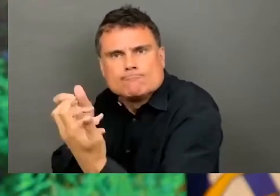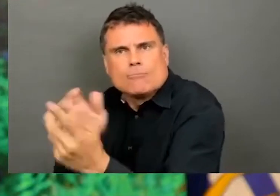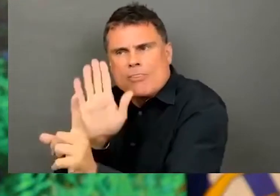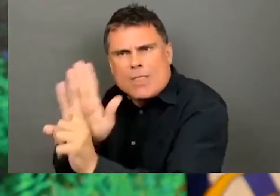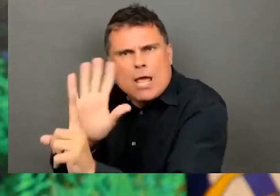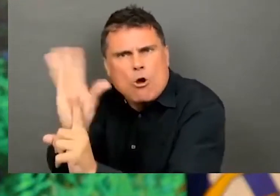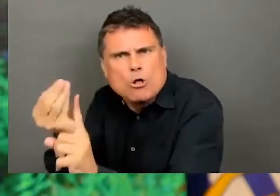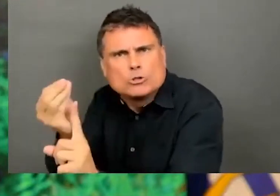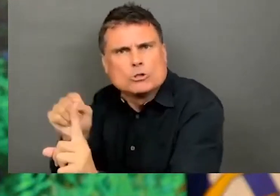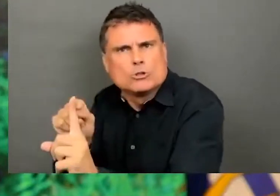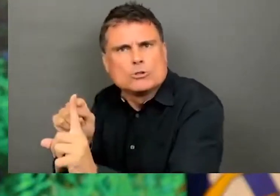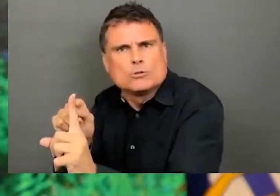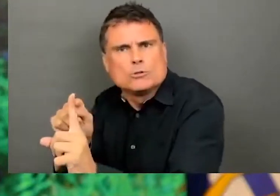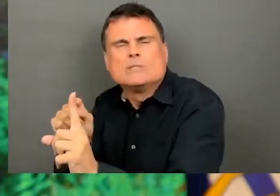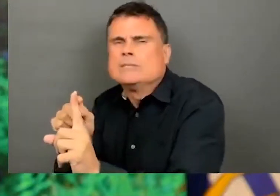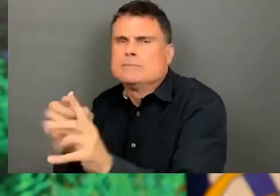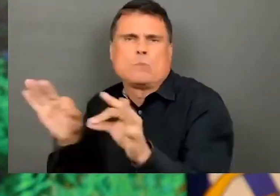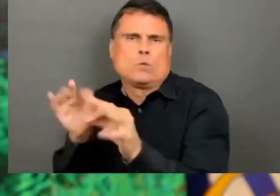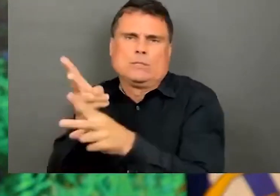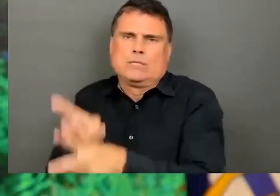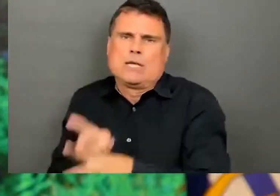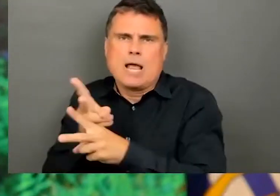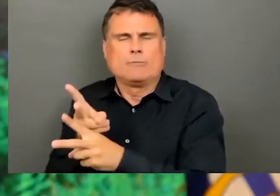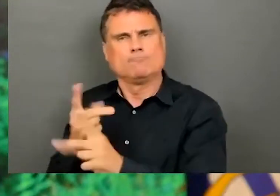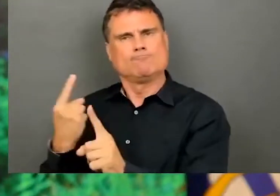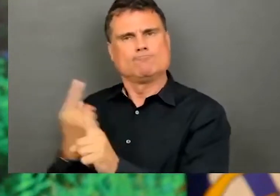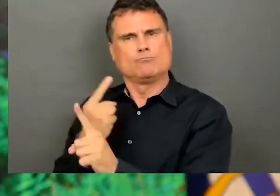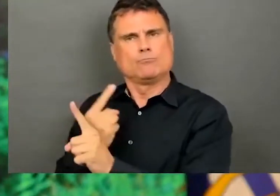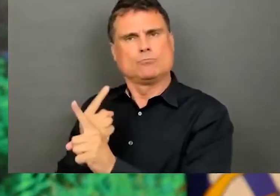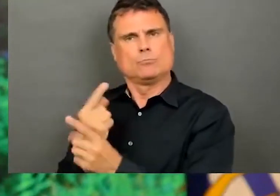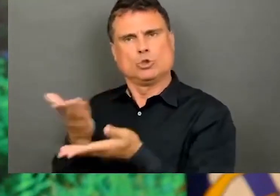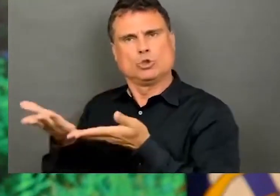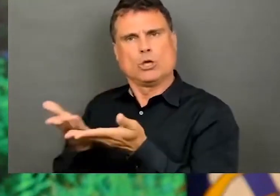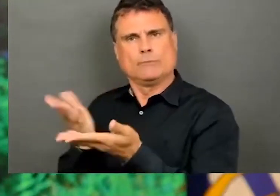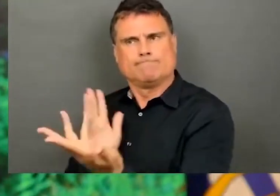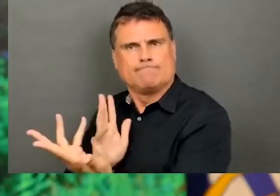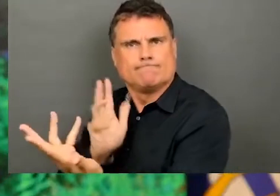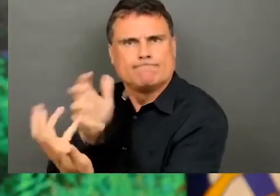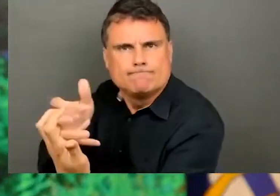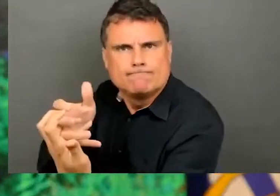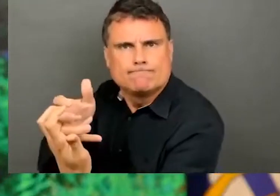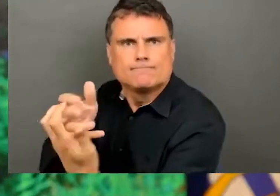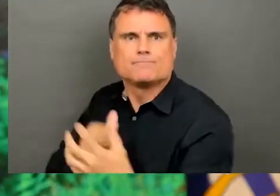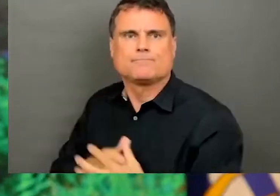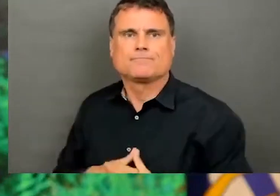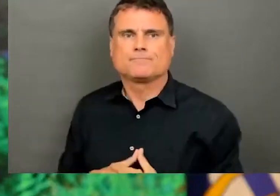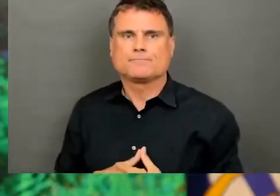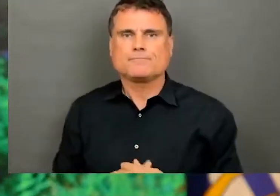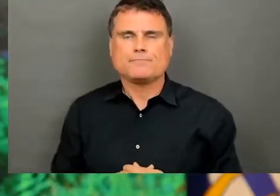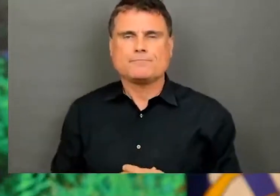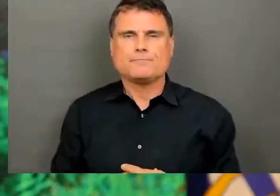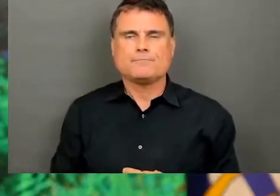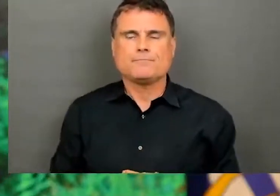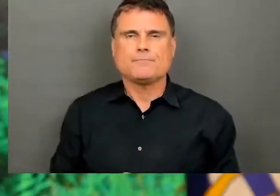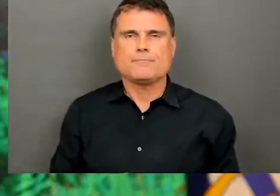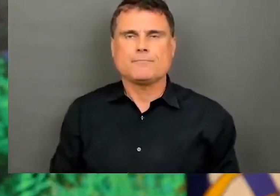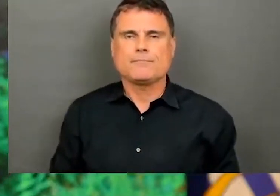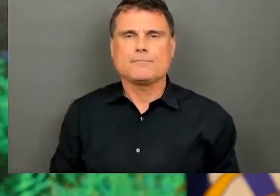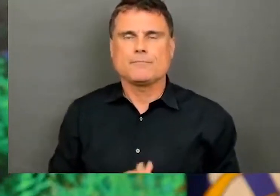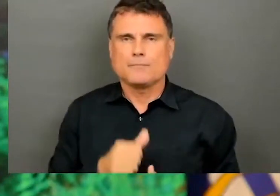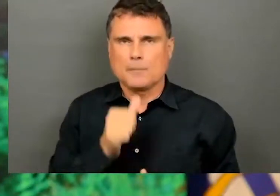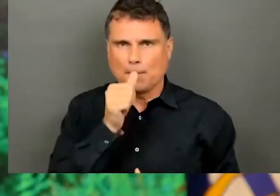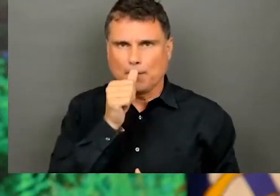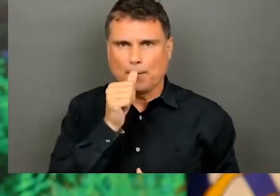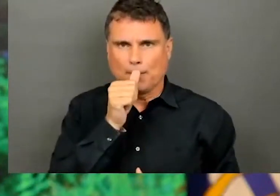populations and potentially in some specific geographies initially, it will form an